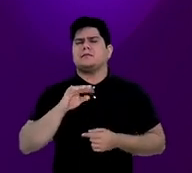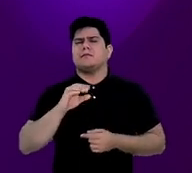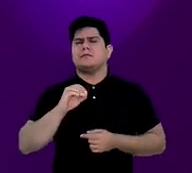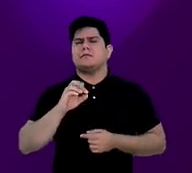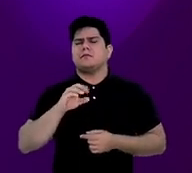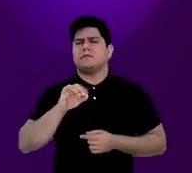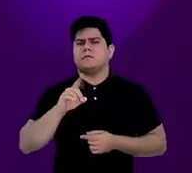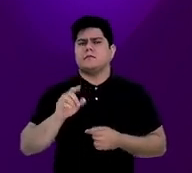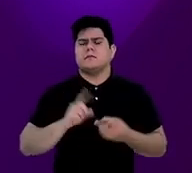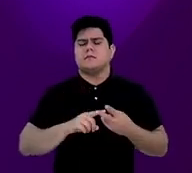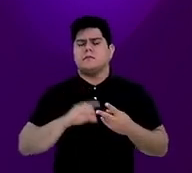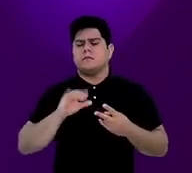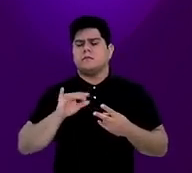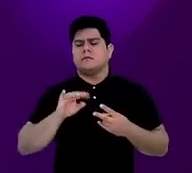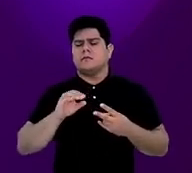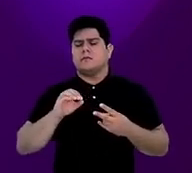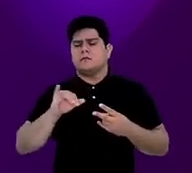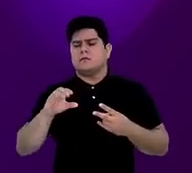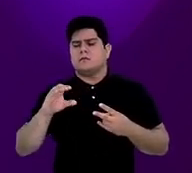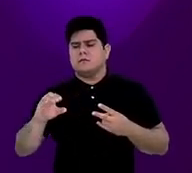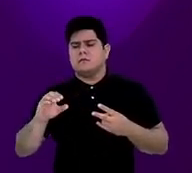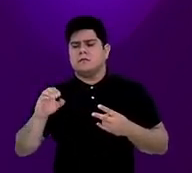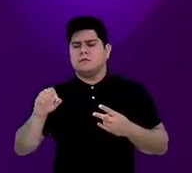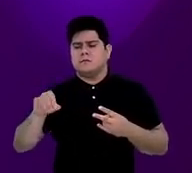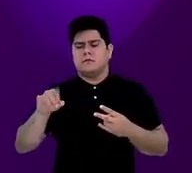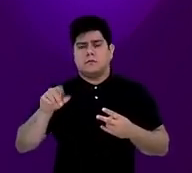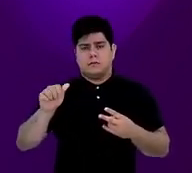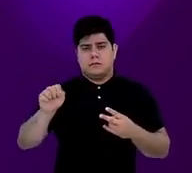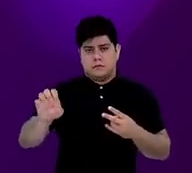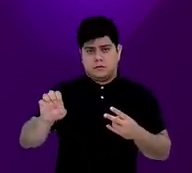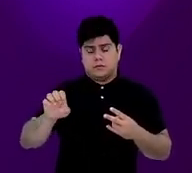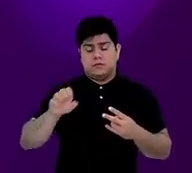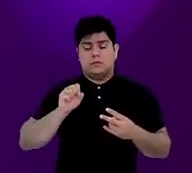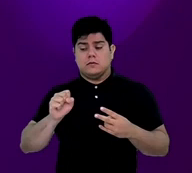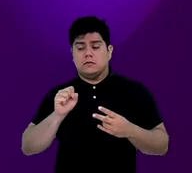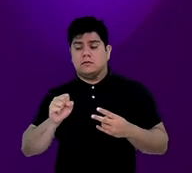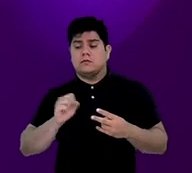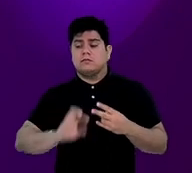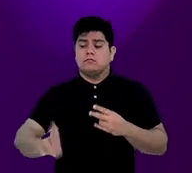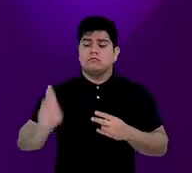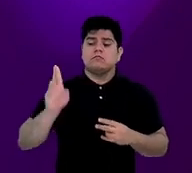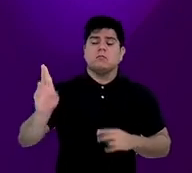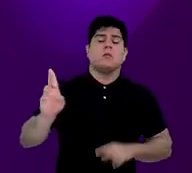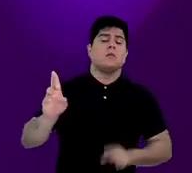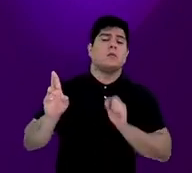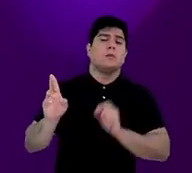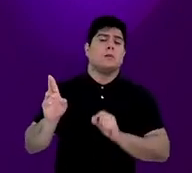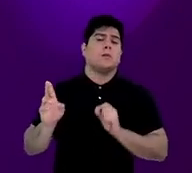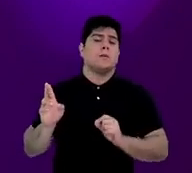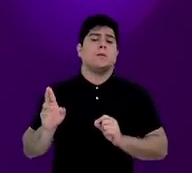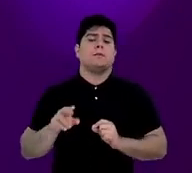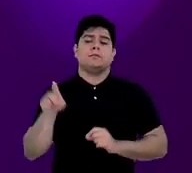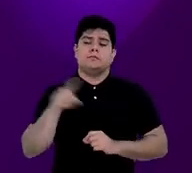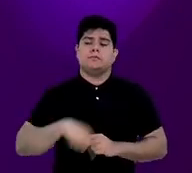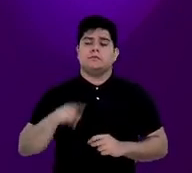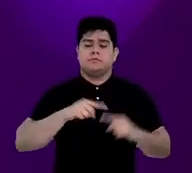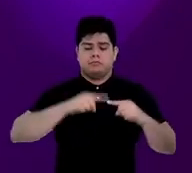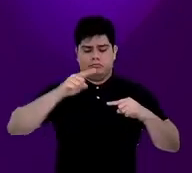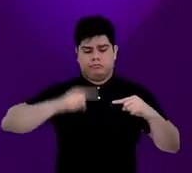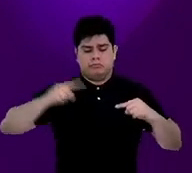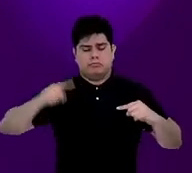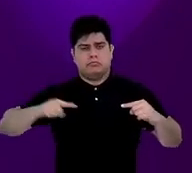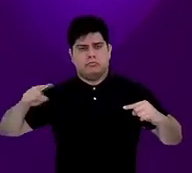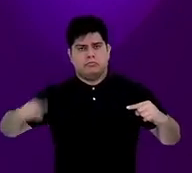only chromophore, because wavelengths like 980 and even longer near-infrared wavelengths are